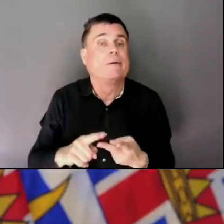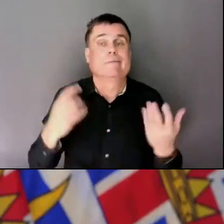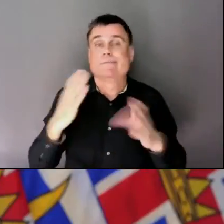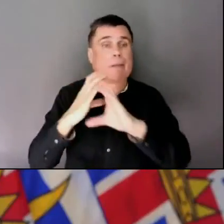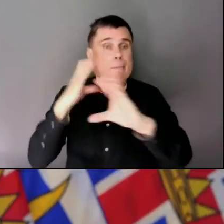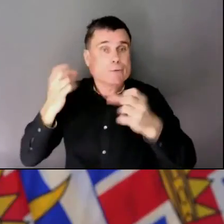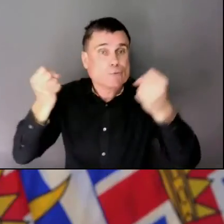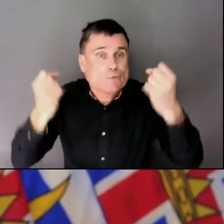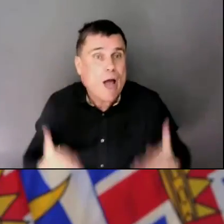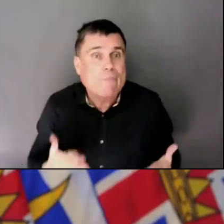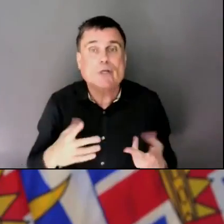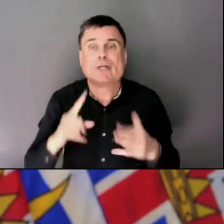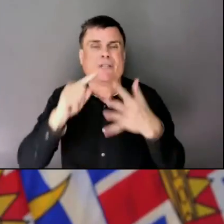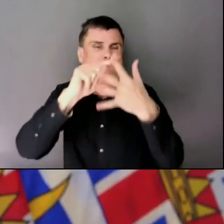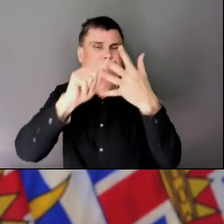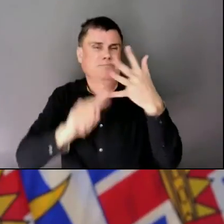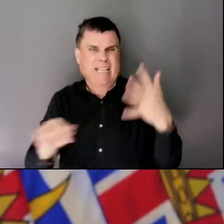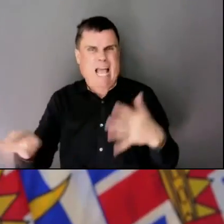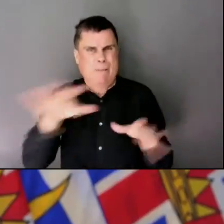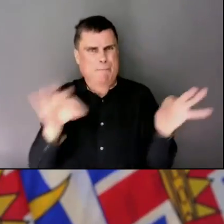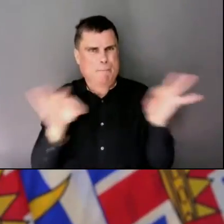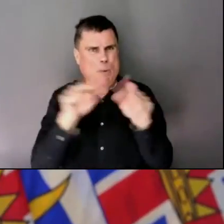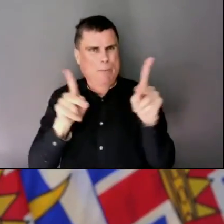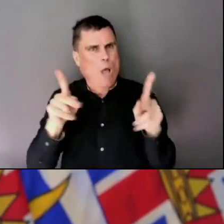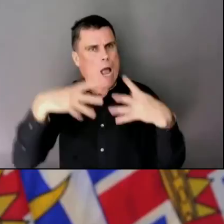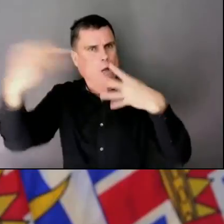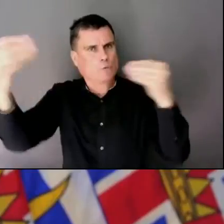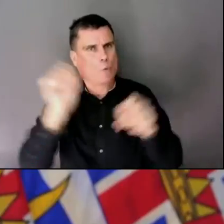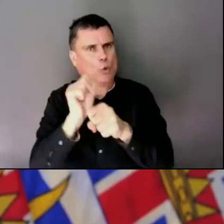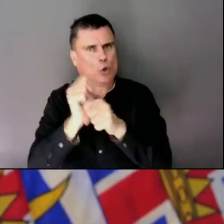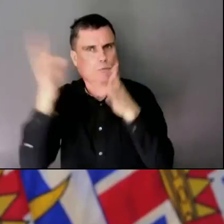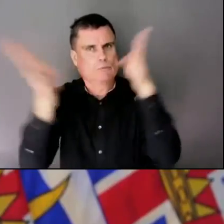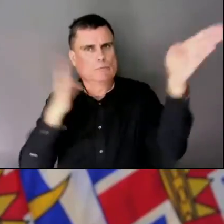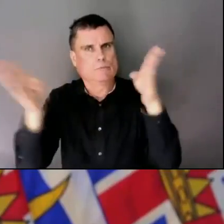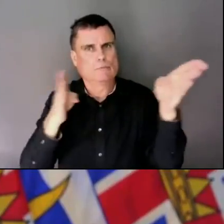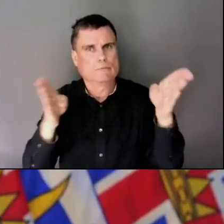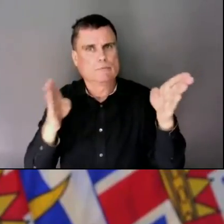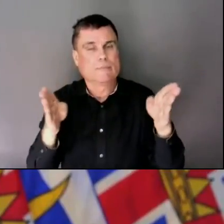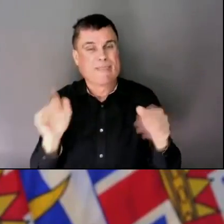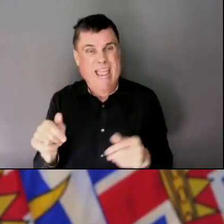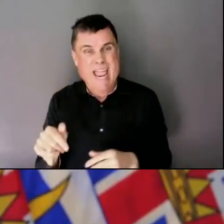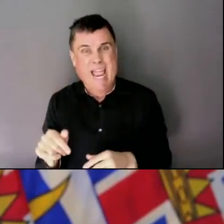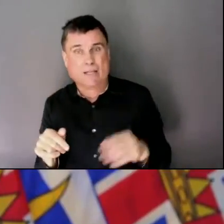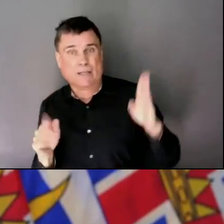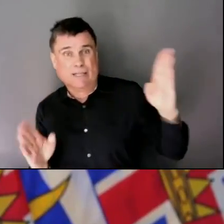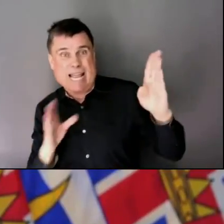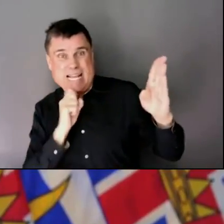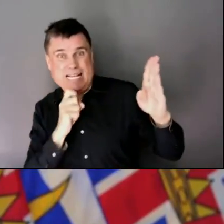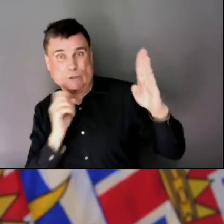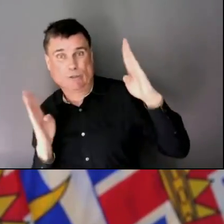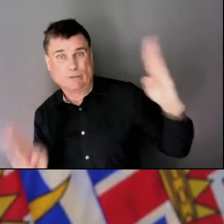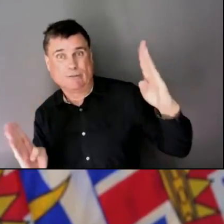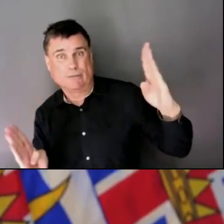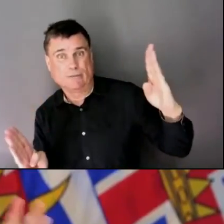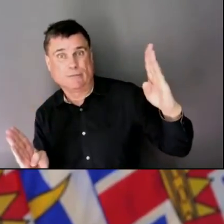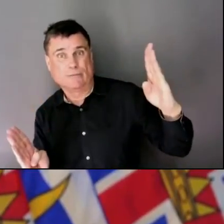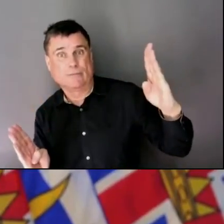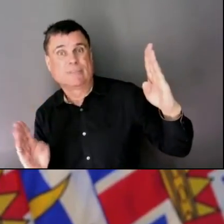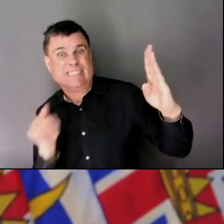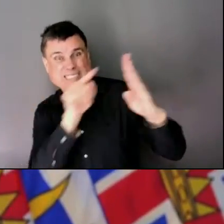working age people, 16 to 64, who are in that group. And yes, we want to be able to provide, if we